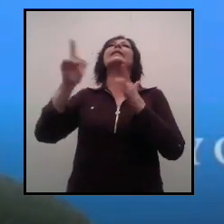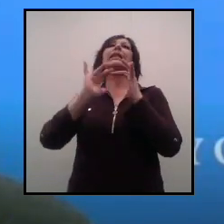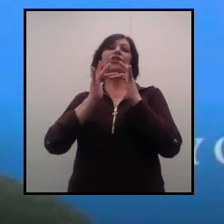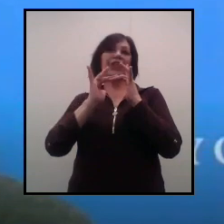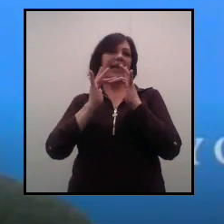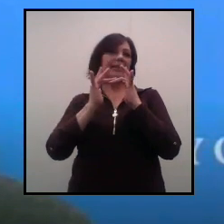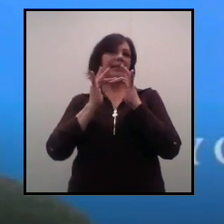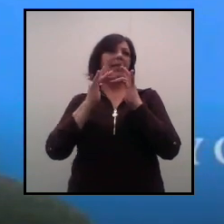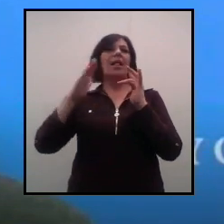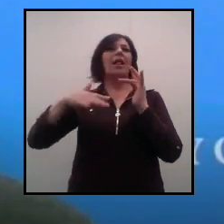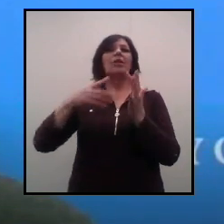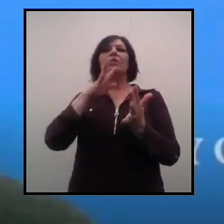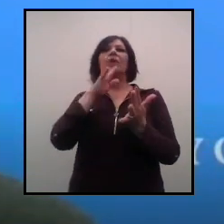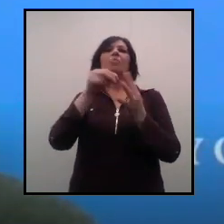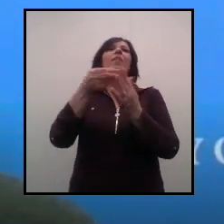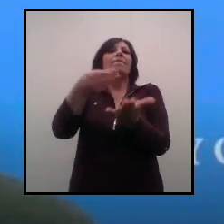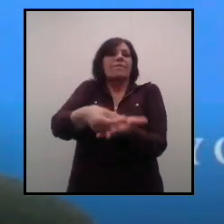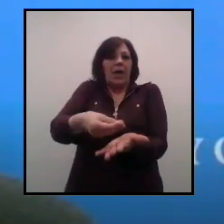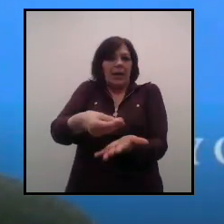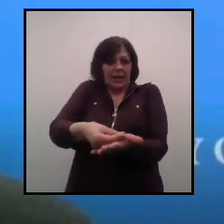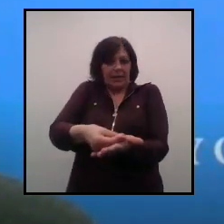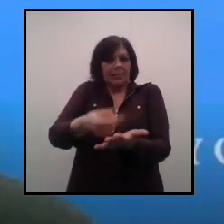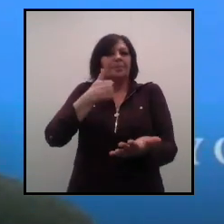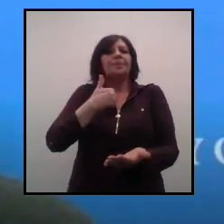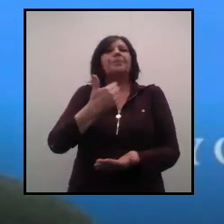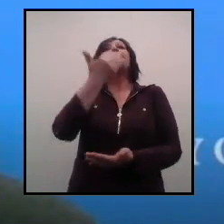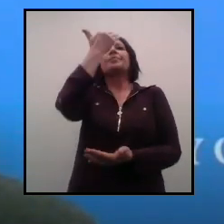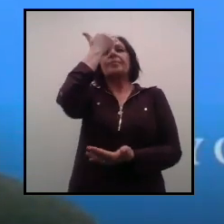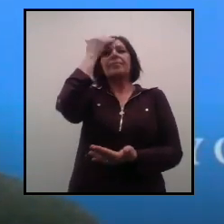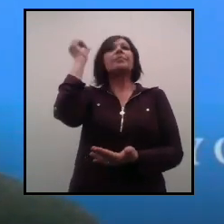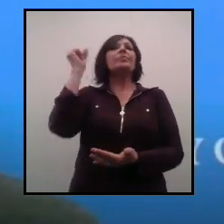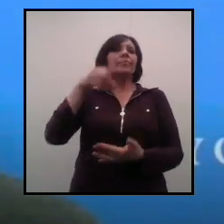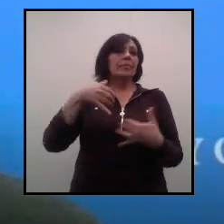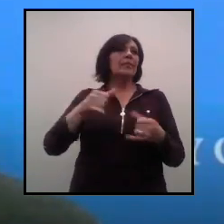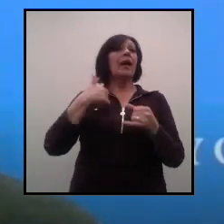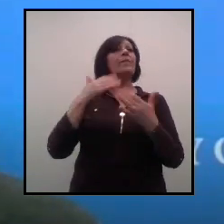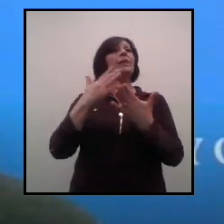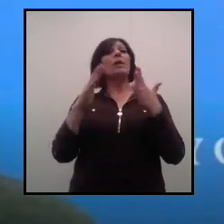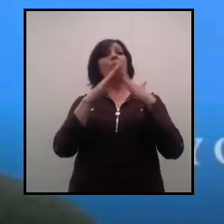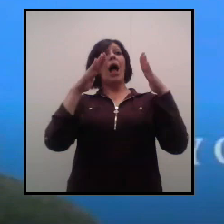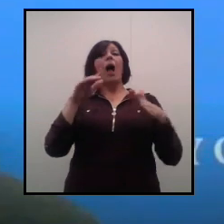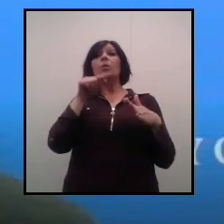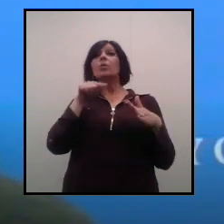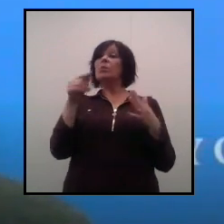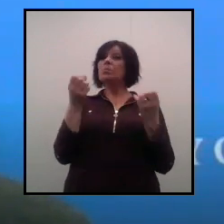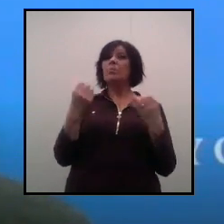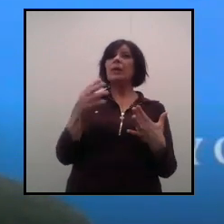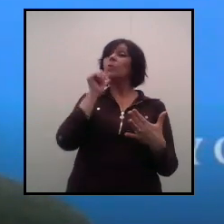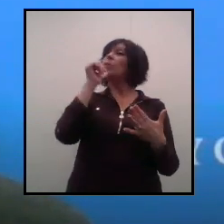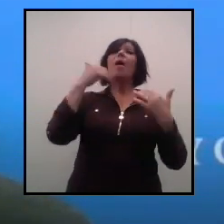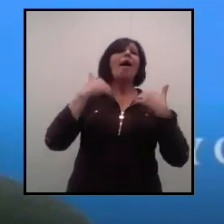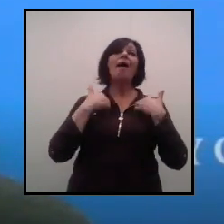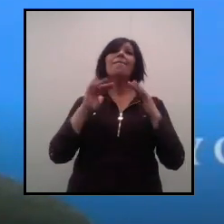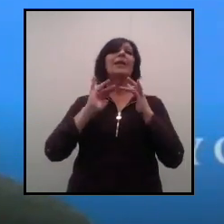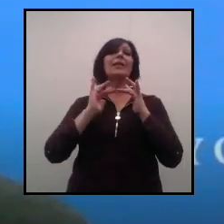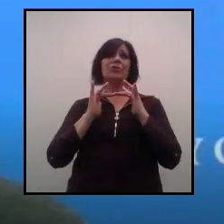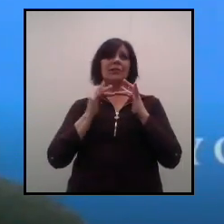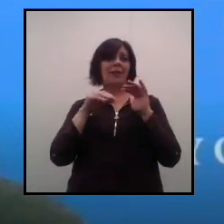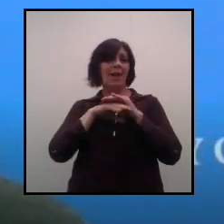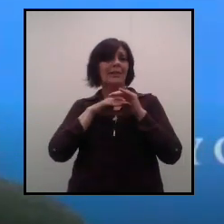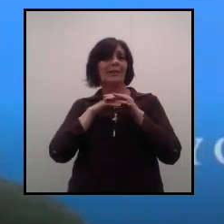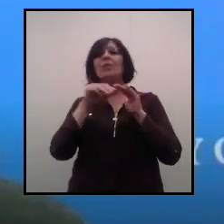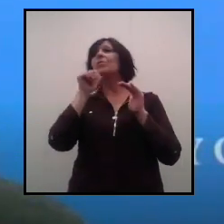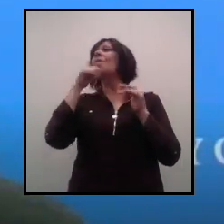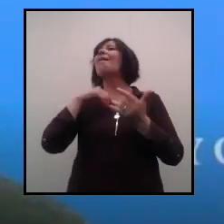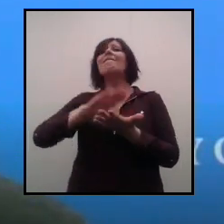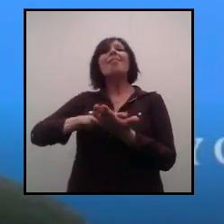the children and their families in our region. We know that there are still households in our region, quite a few of them, that do not have internet access, do not have